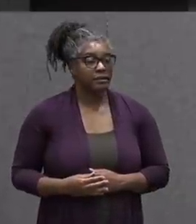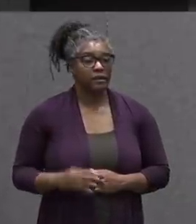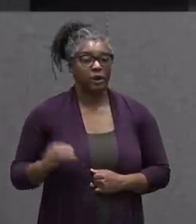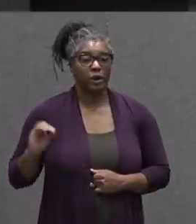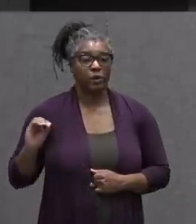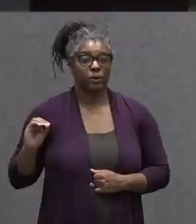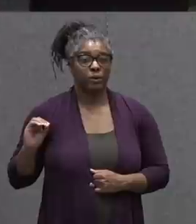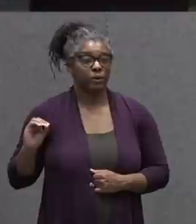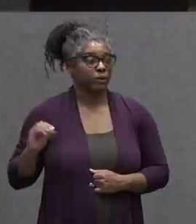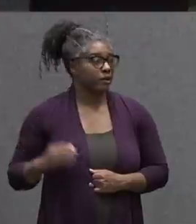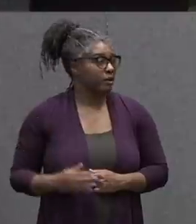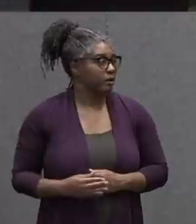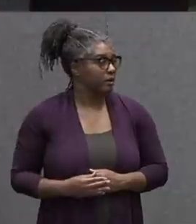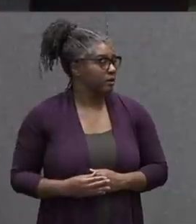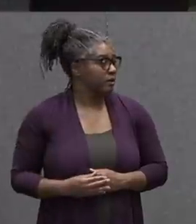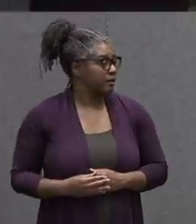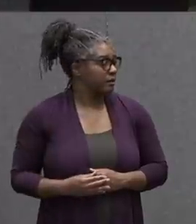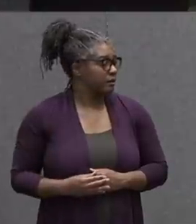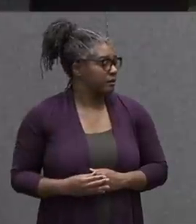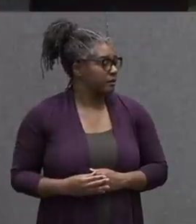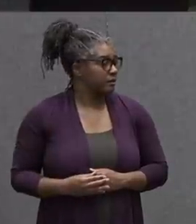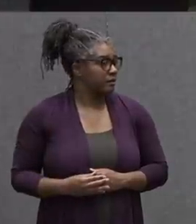O.